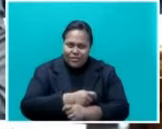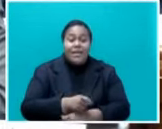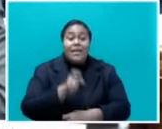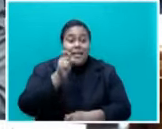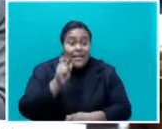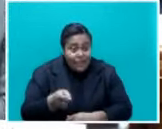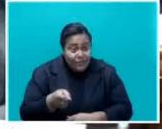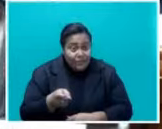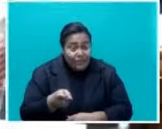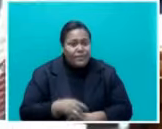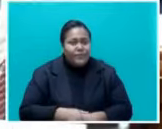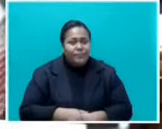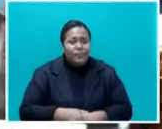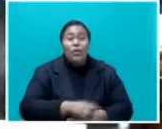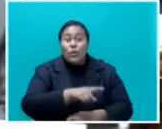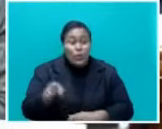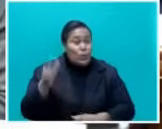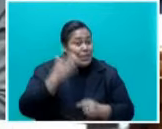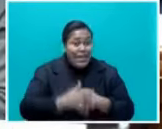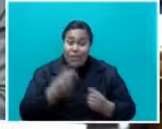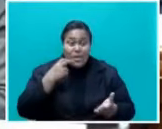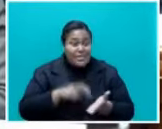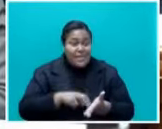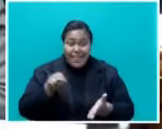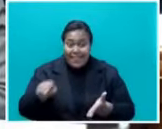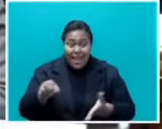however, somehow the other you fail to do that,